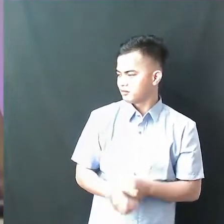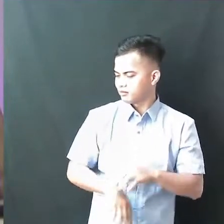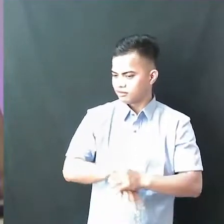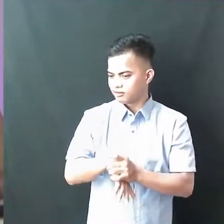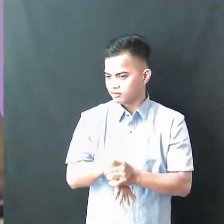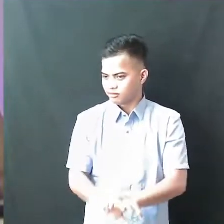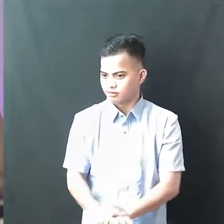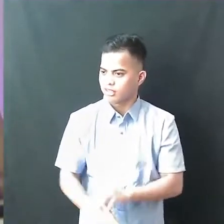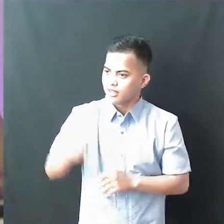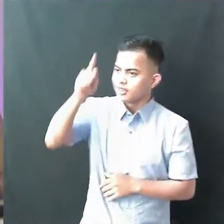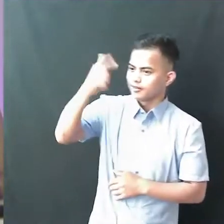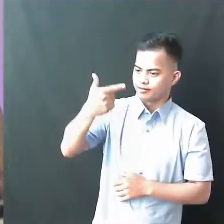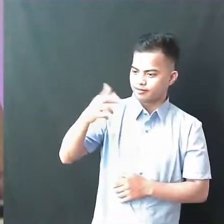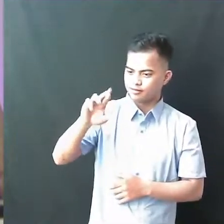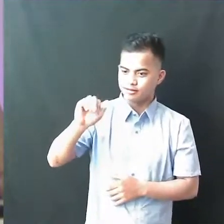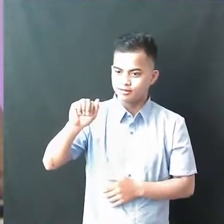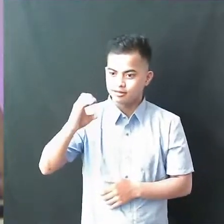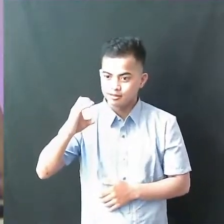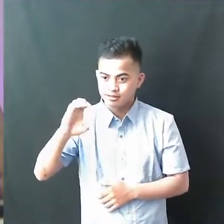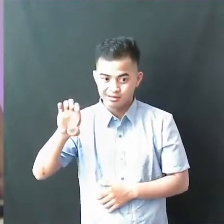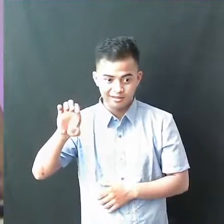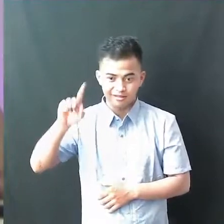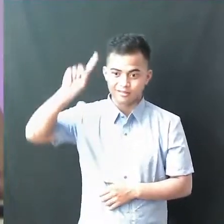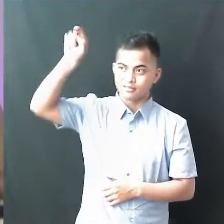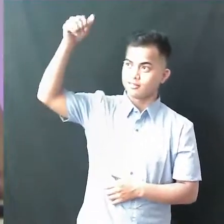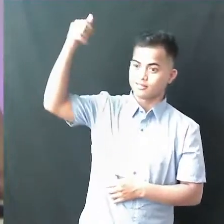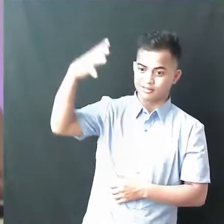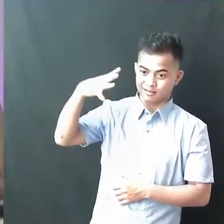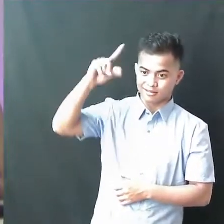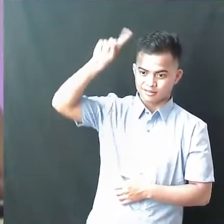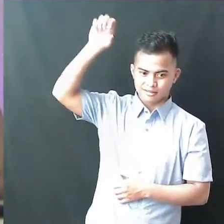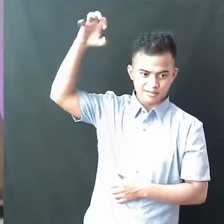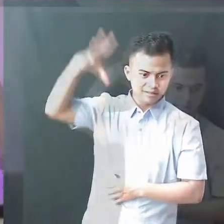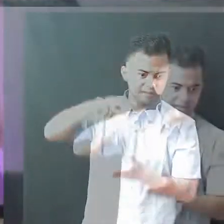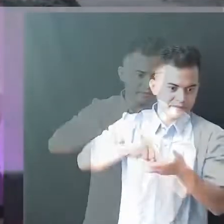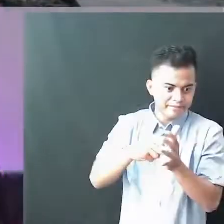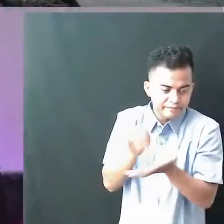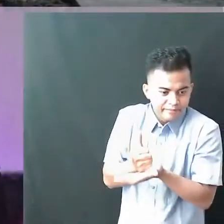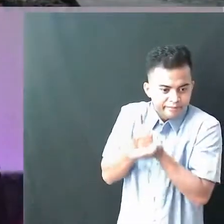God's grace is and the gospel to hold fast to these.